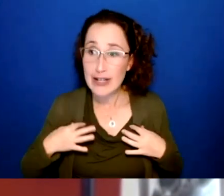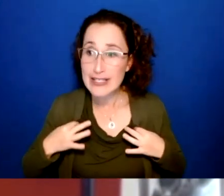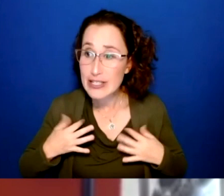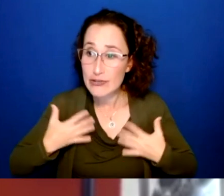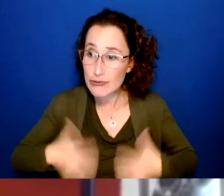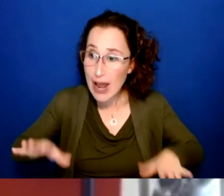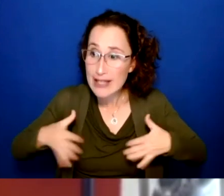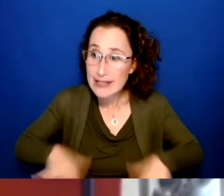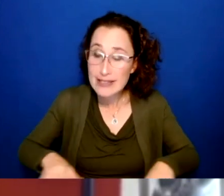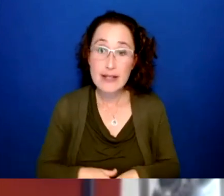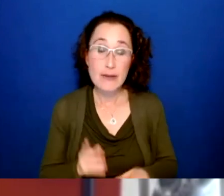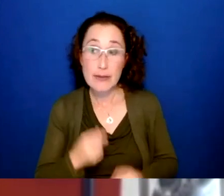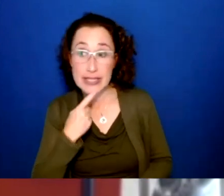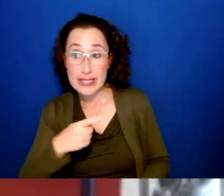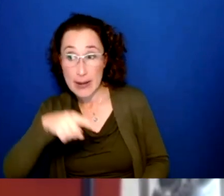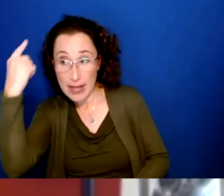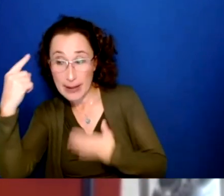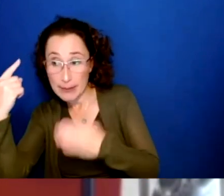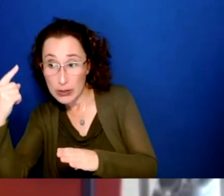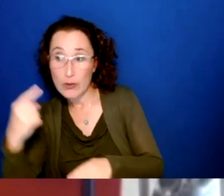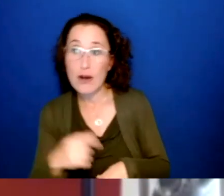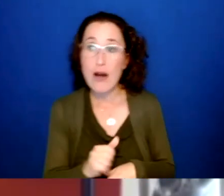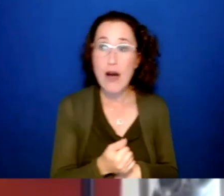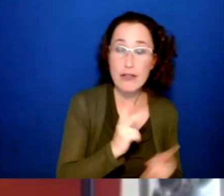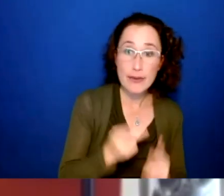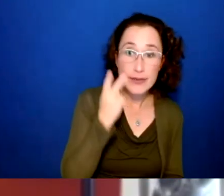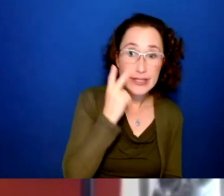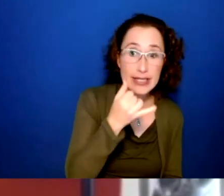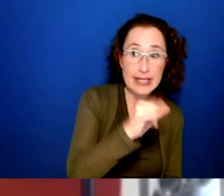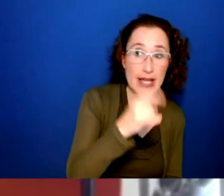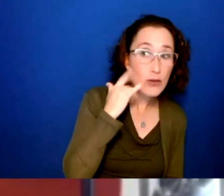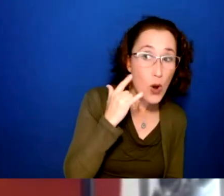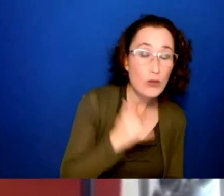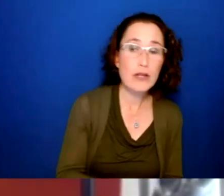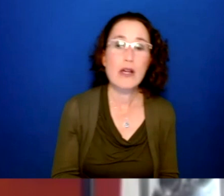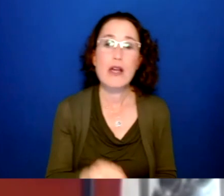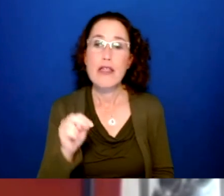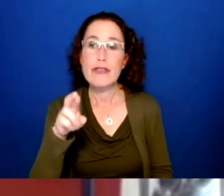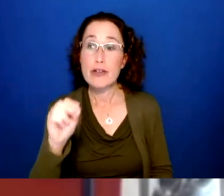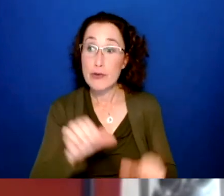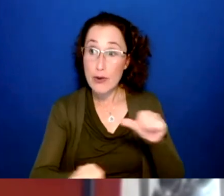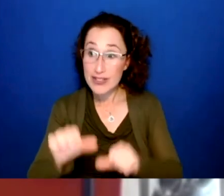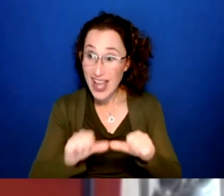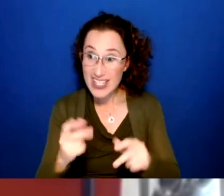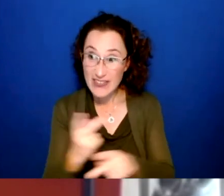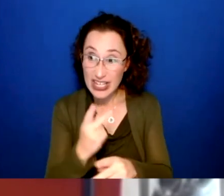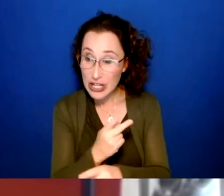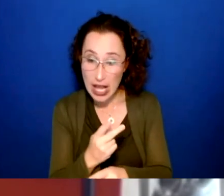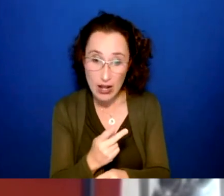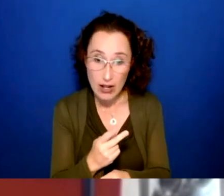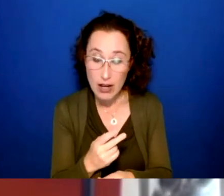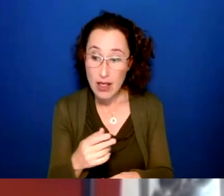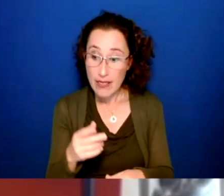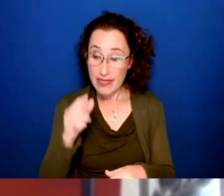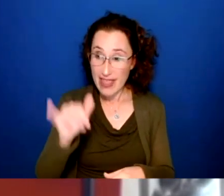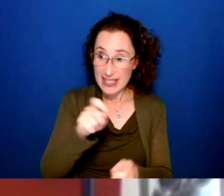And some people see it as black and blue, some people see it as yellow and gold. And the neuroscientist that cracked the case on that, they